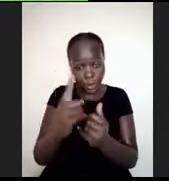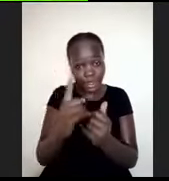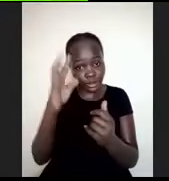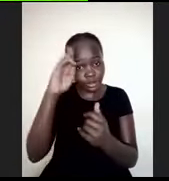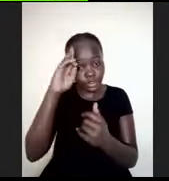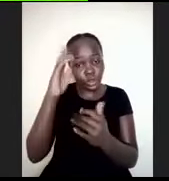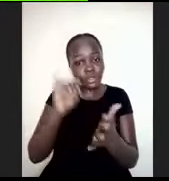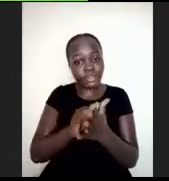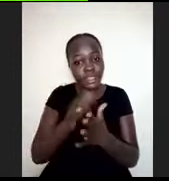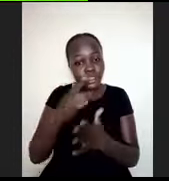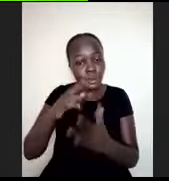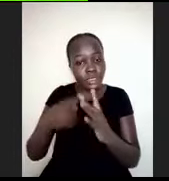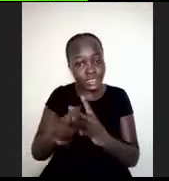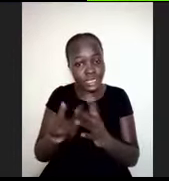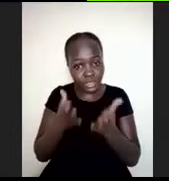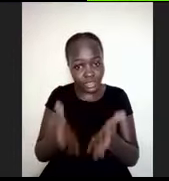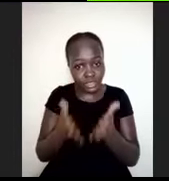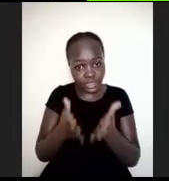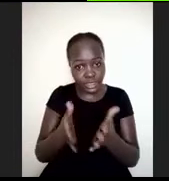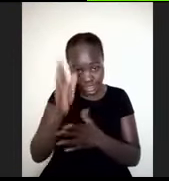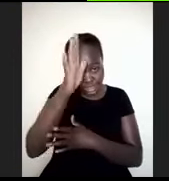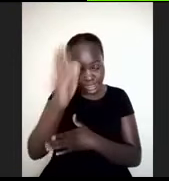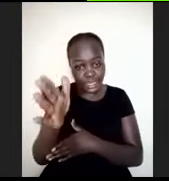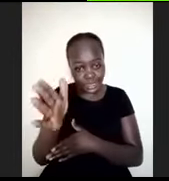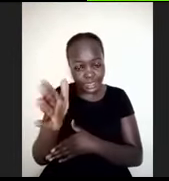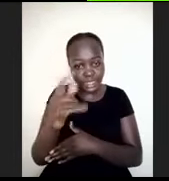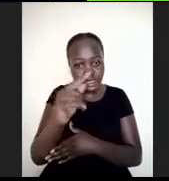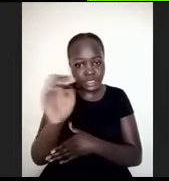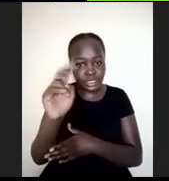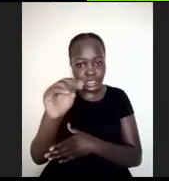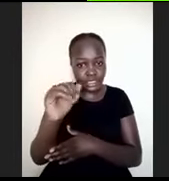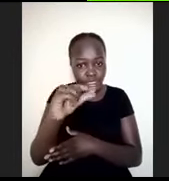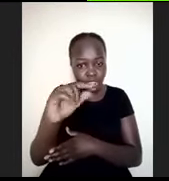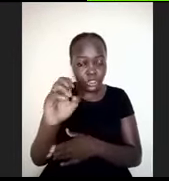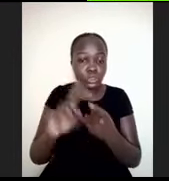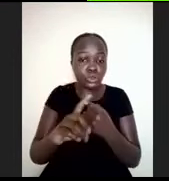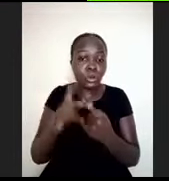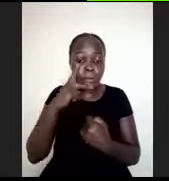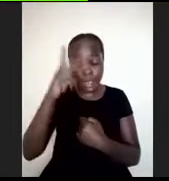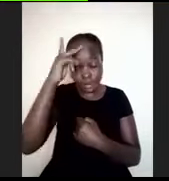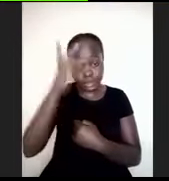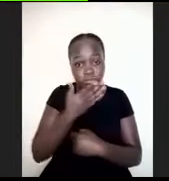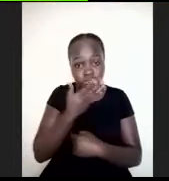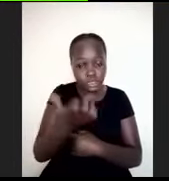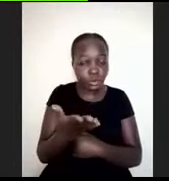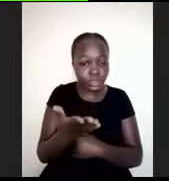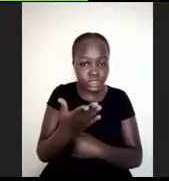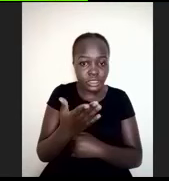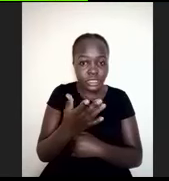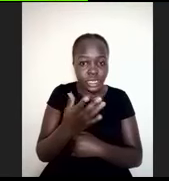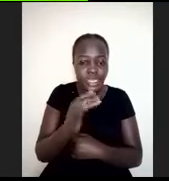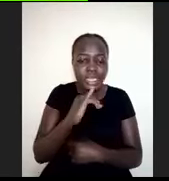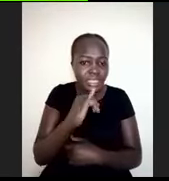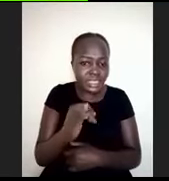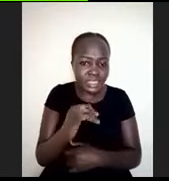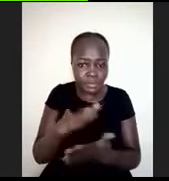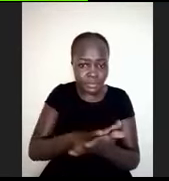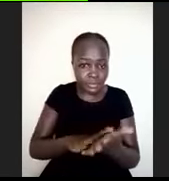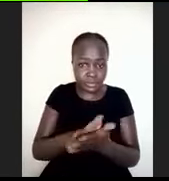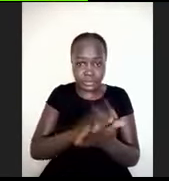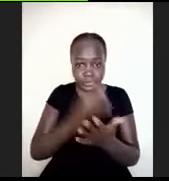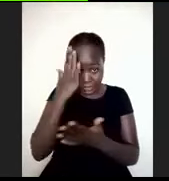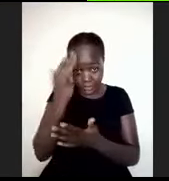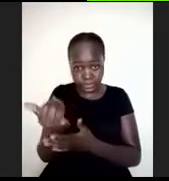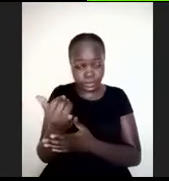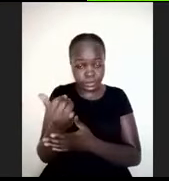started this Sunday Teenage to Parent response or platform was basically because of the news